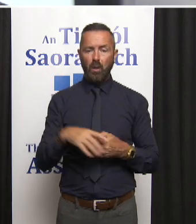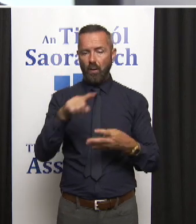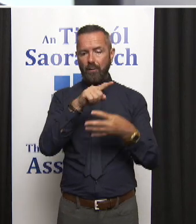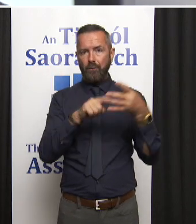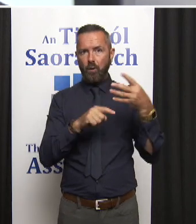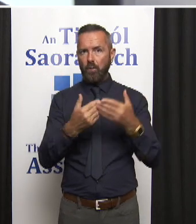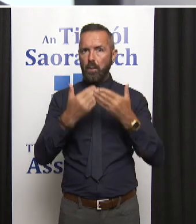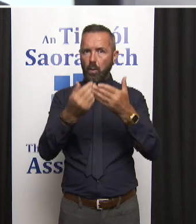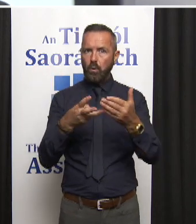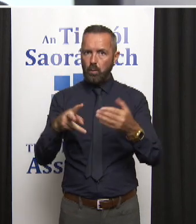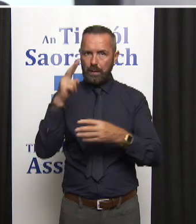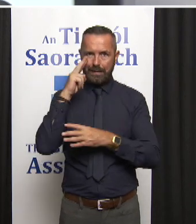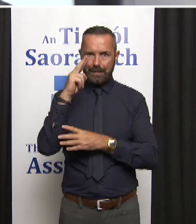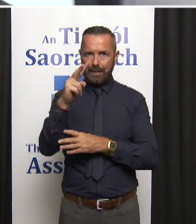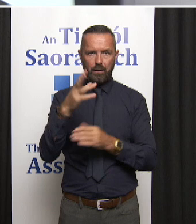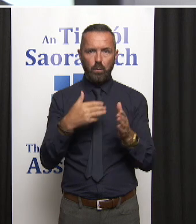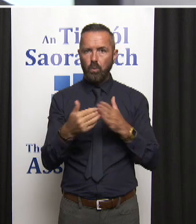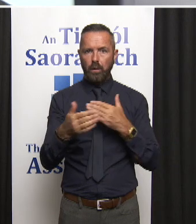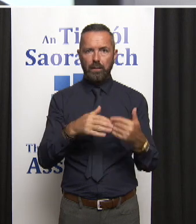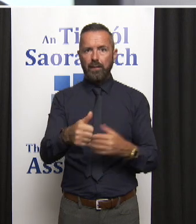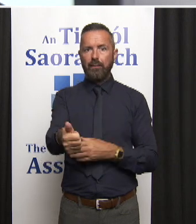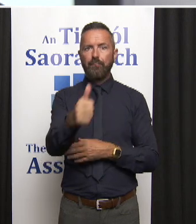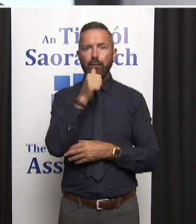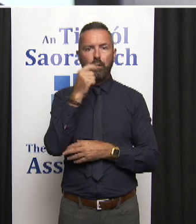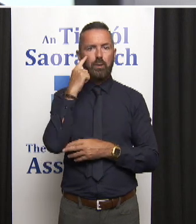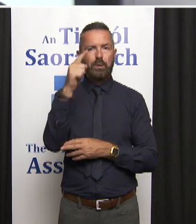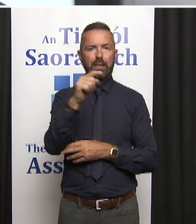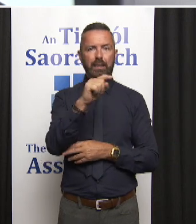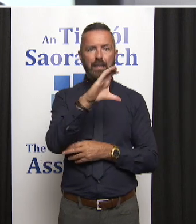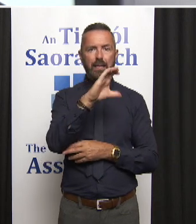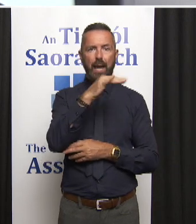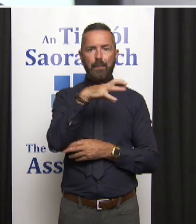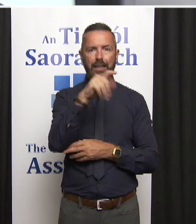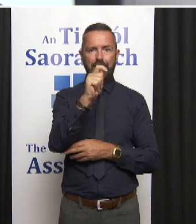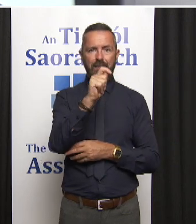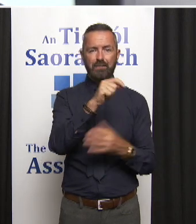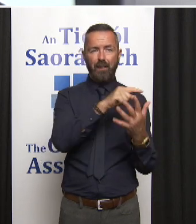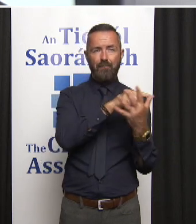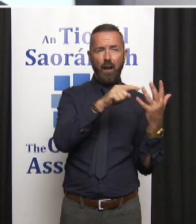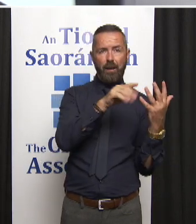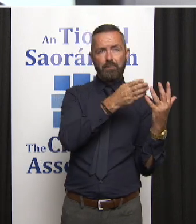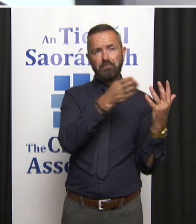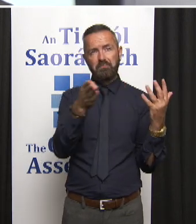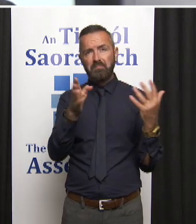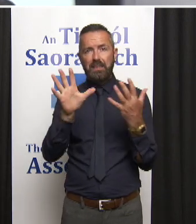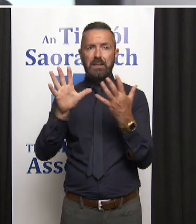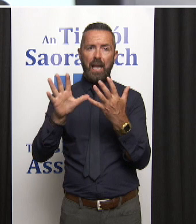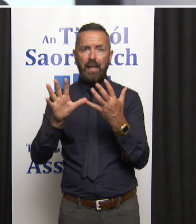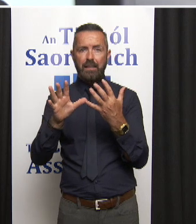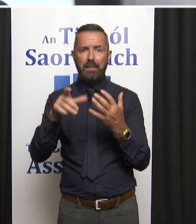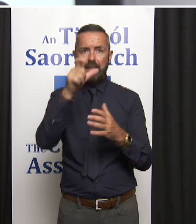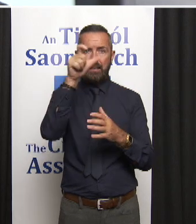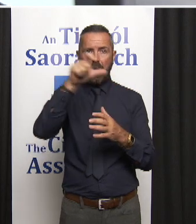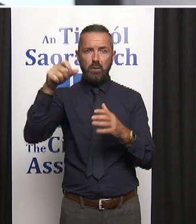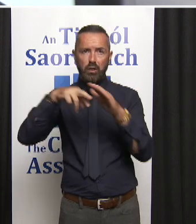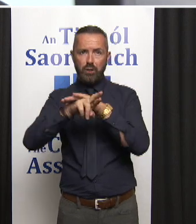four proposals. In the first, you will see a cabinet of 5 to 10 councillors. So some of the questions I suggest